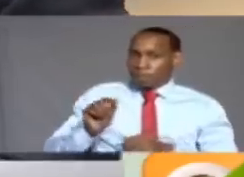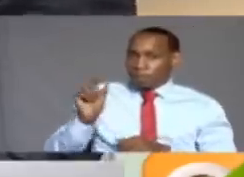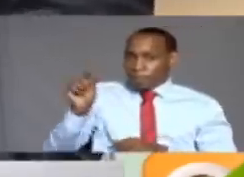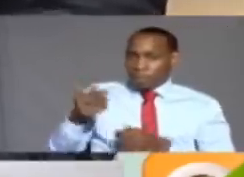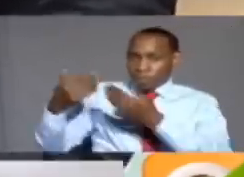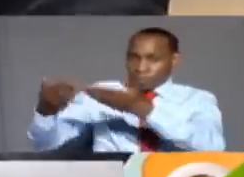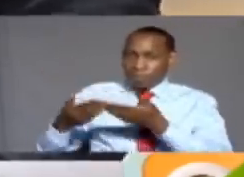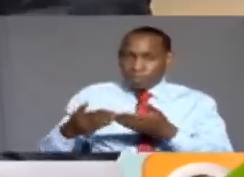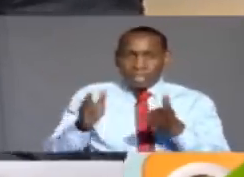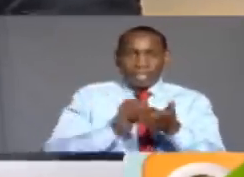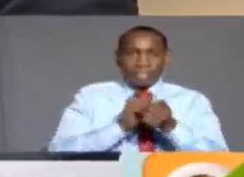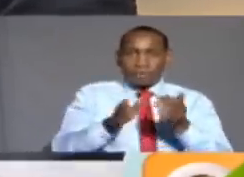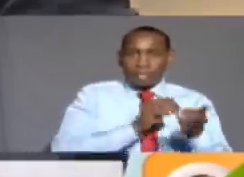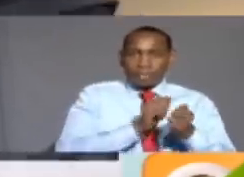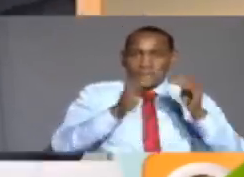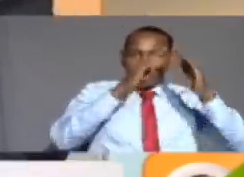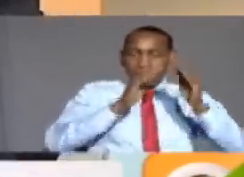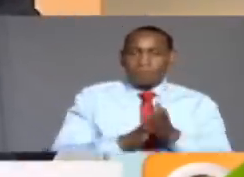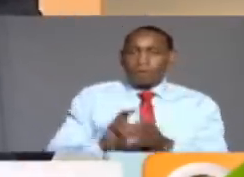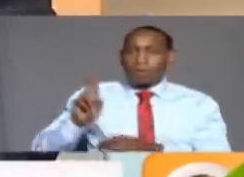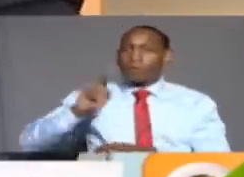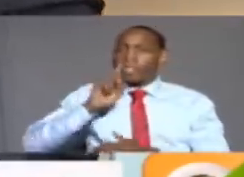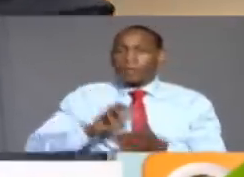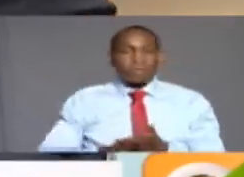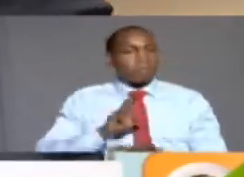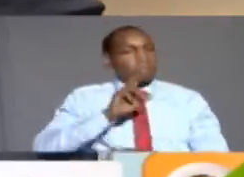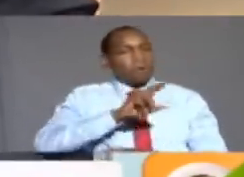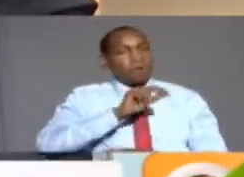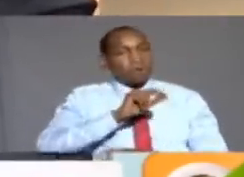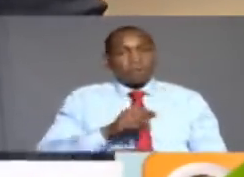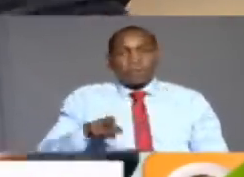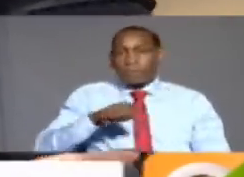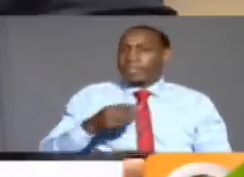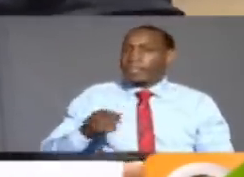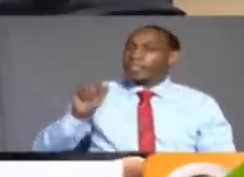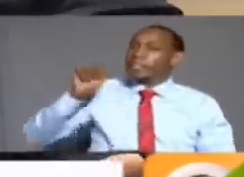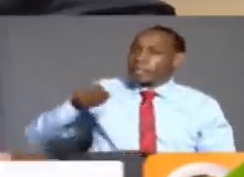is destroying your house. Uhuru is insisting, no, he's not. Then you're like, yes, he is.